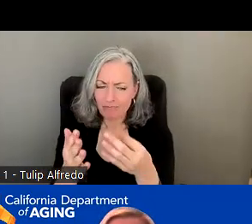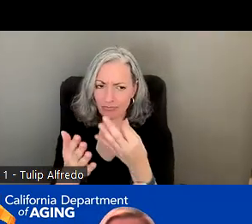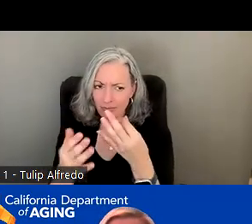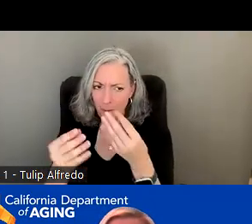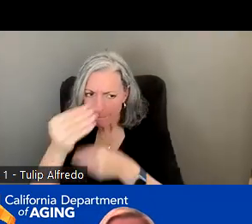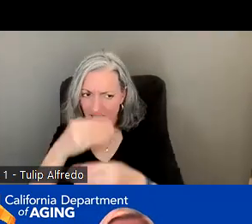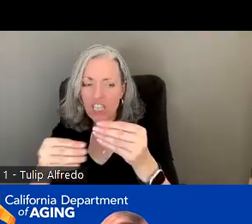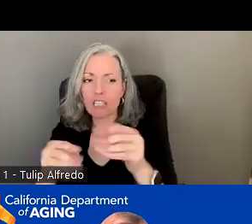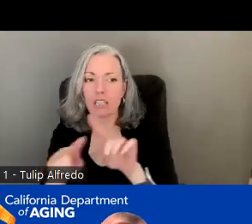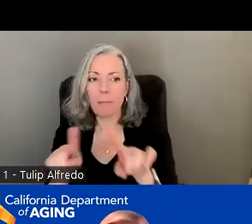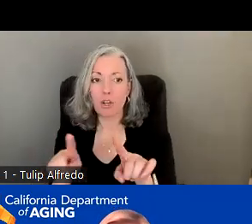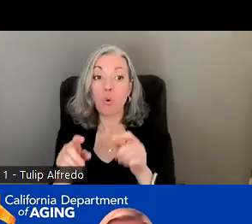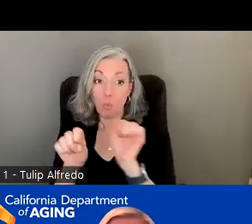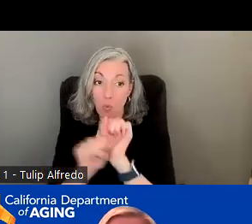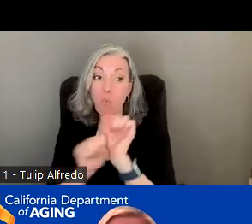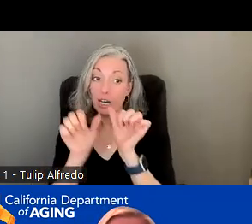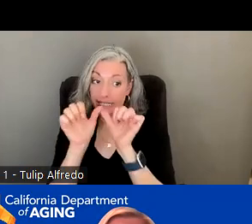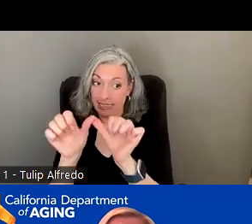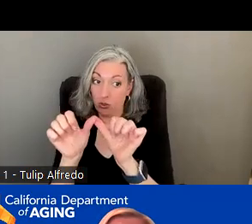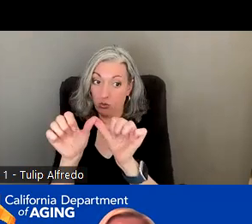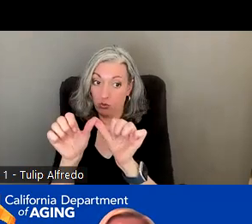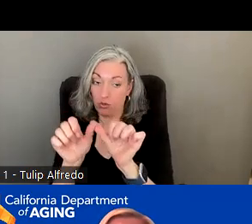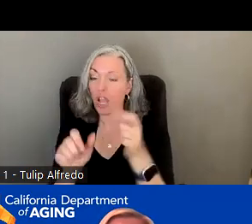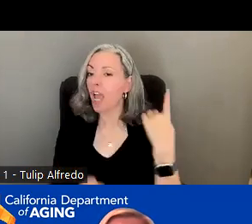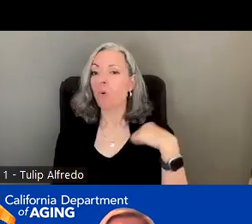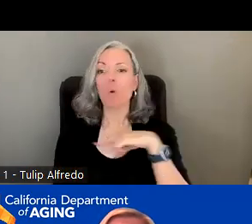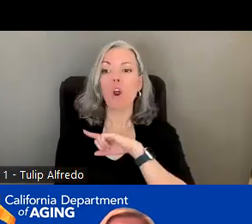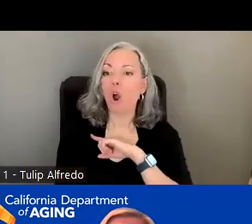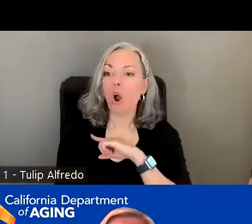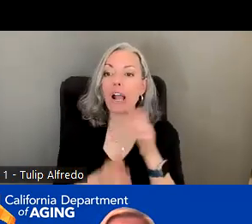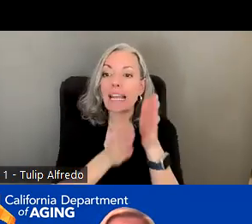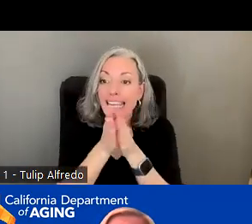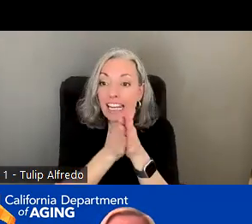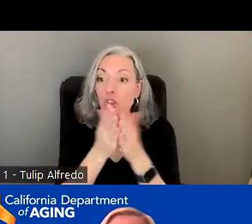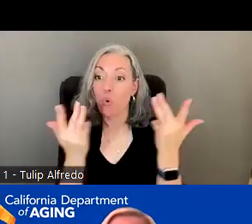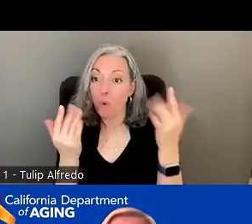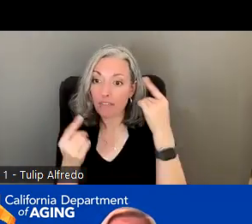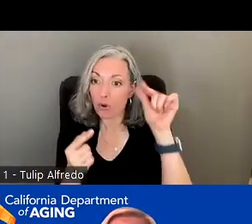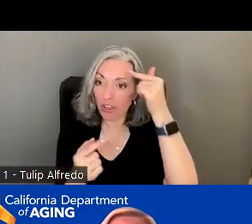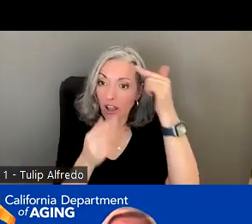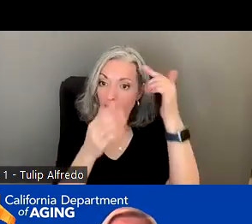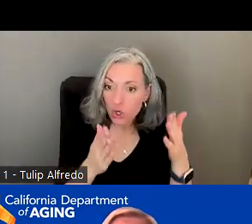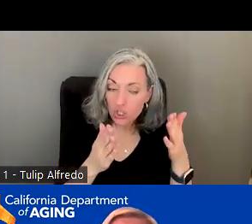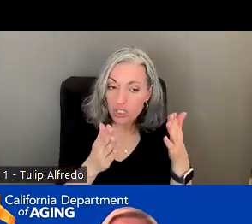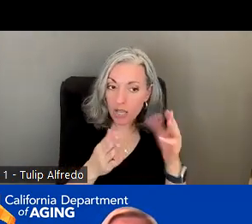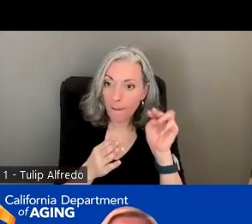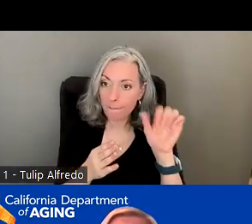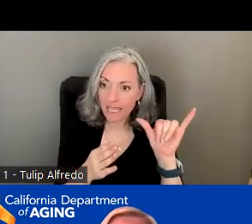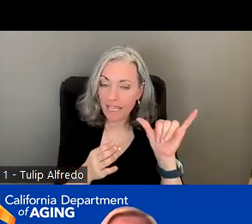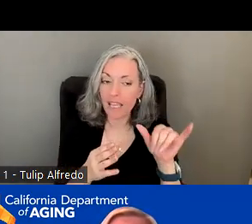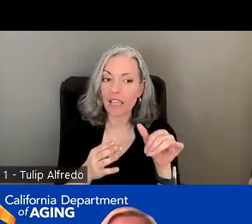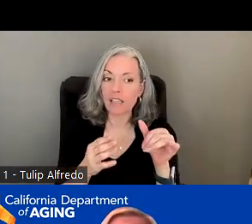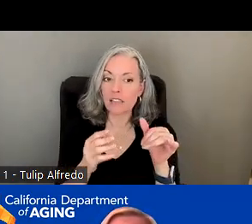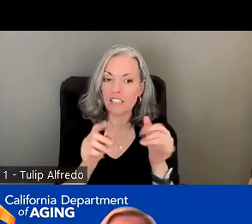the legislature, and all of us are eagerly awaiting the governor's May budget revision, known as the